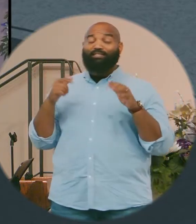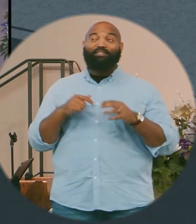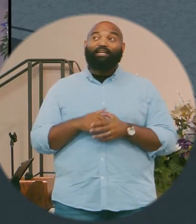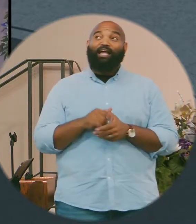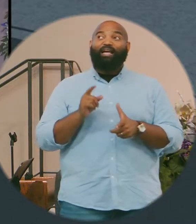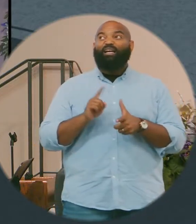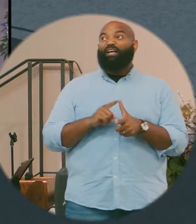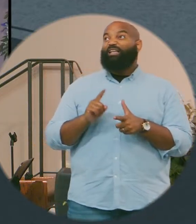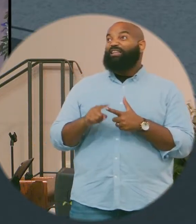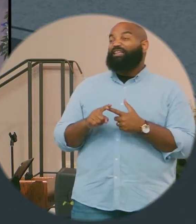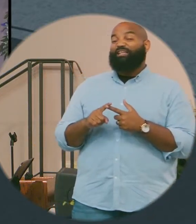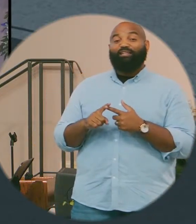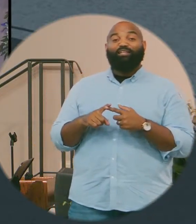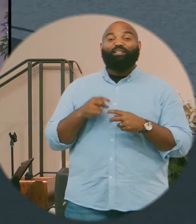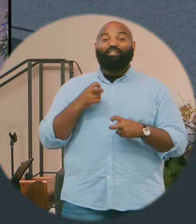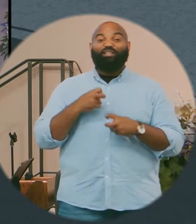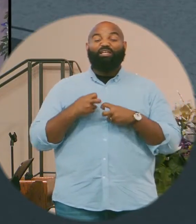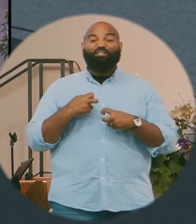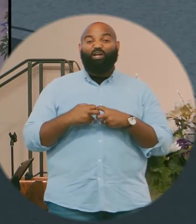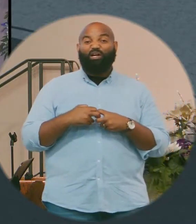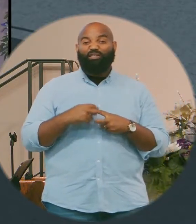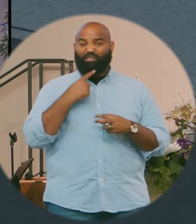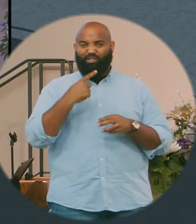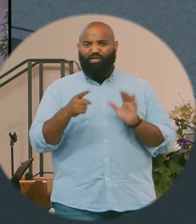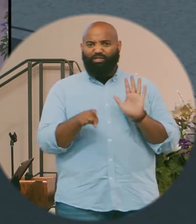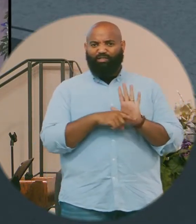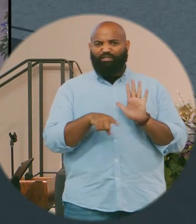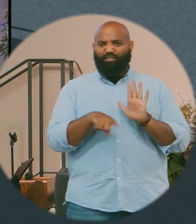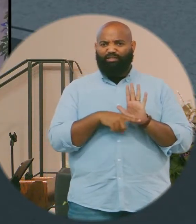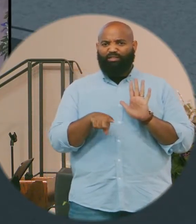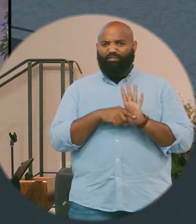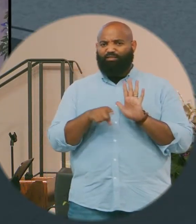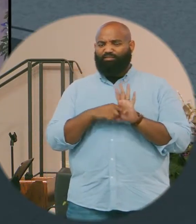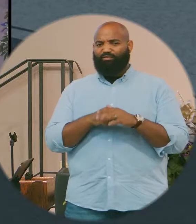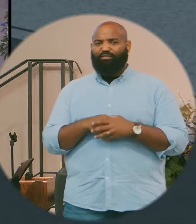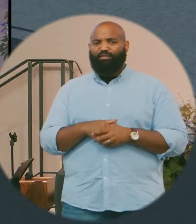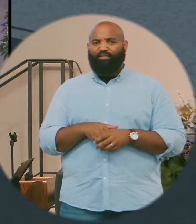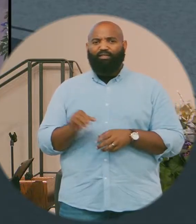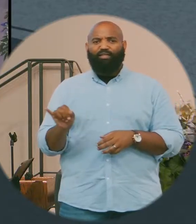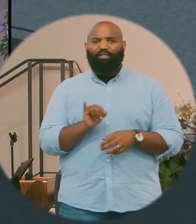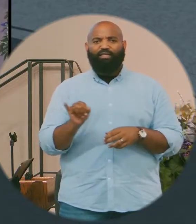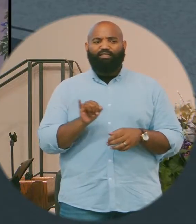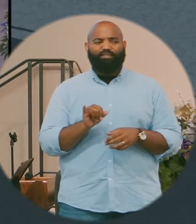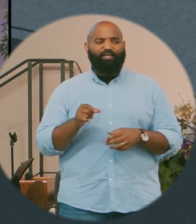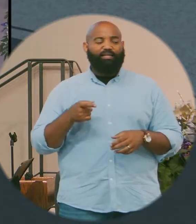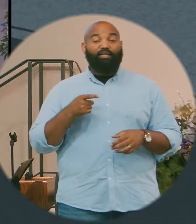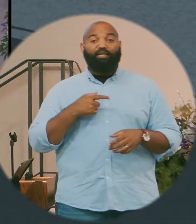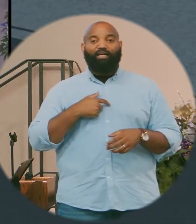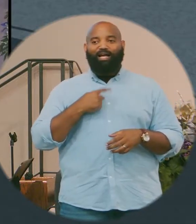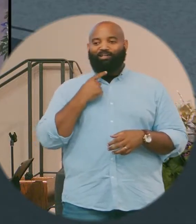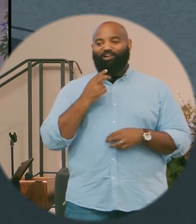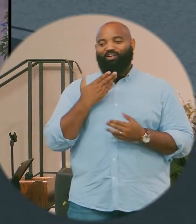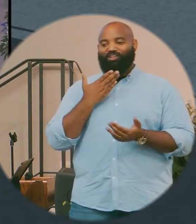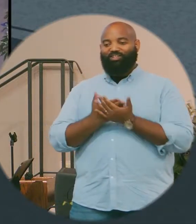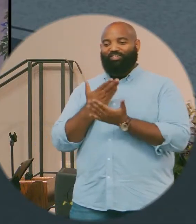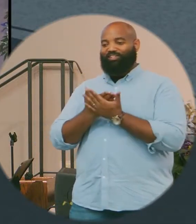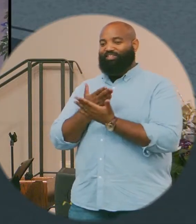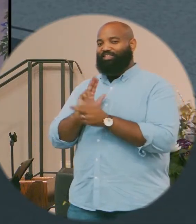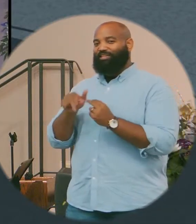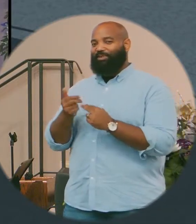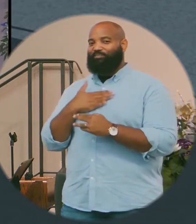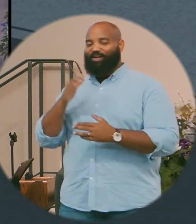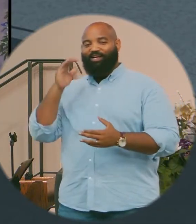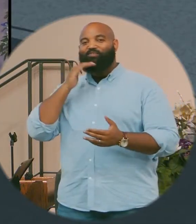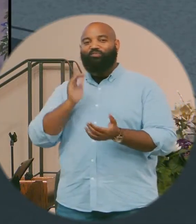the time and I tell y'all how good he is, and then you find out I cheated on him, they gonna be like, "I thought he was all that. I thought he was good to you. I thought." And so